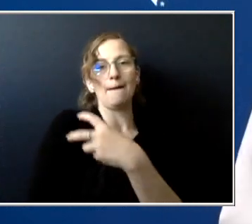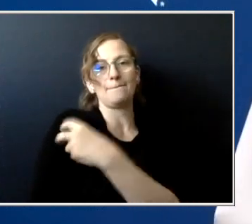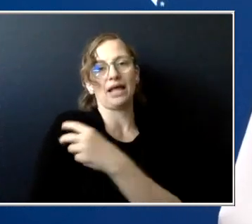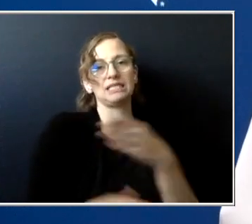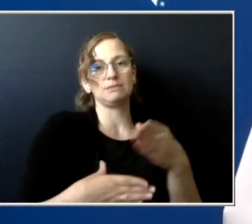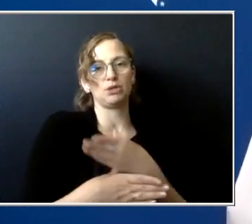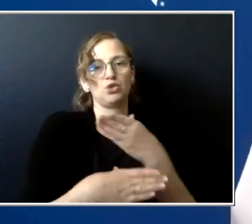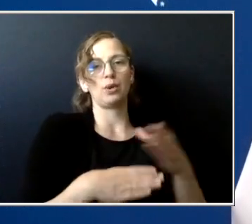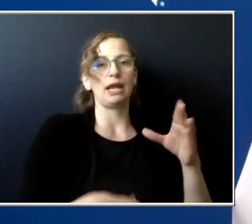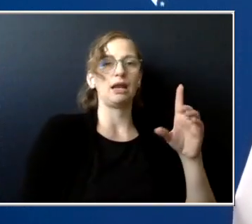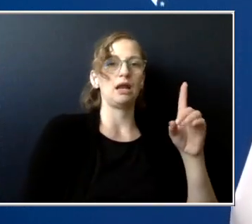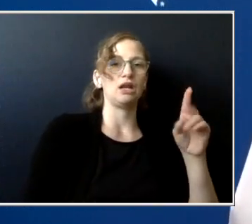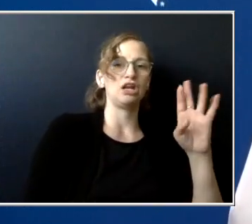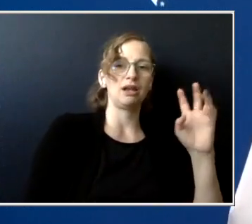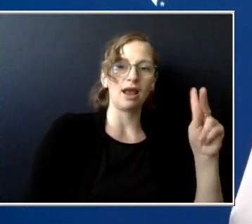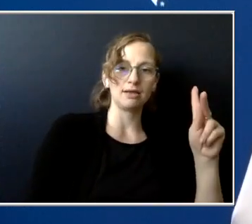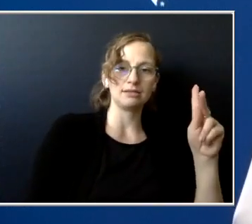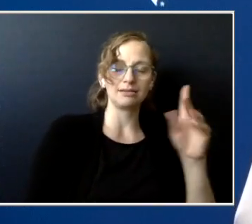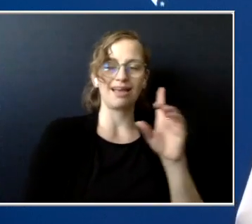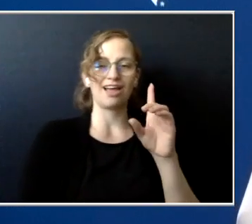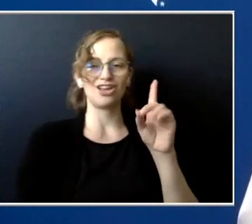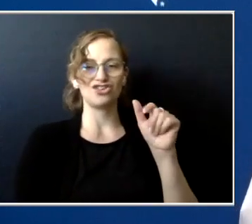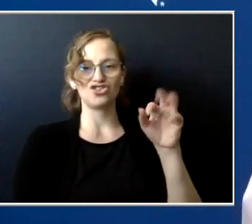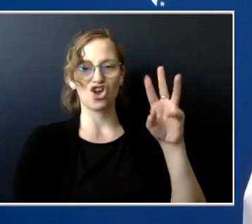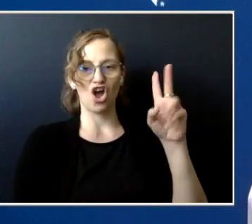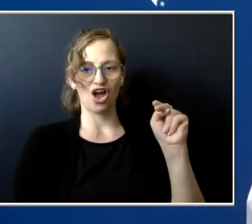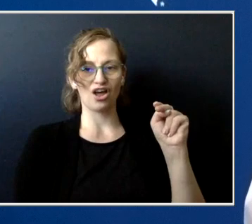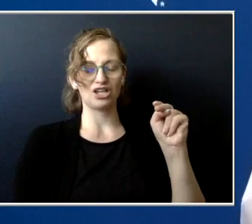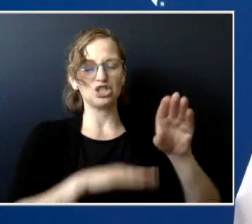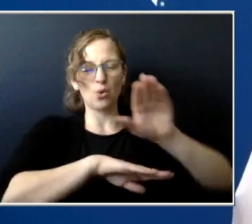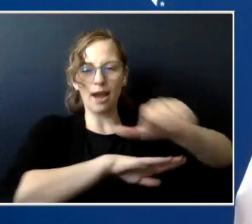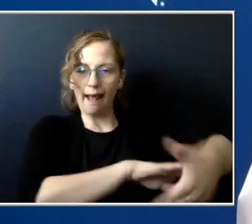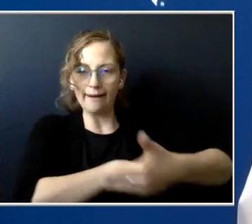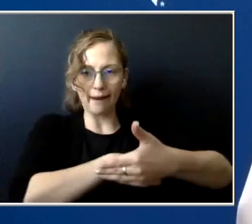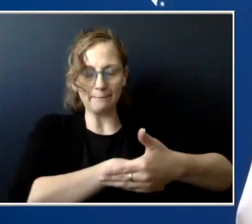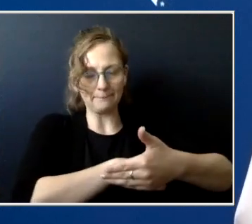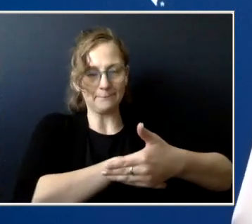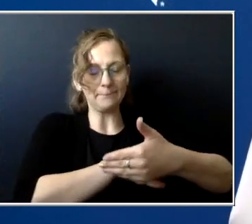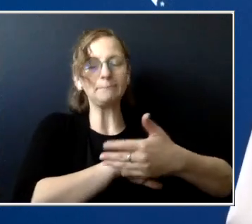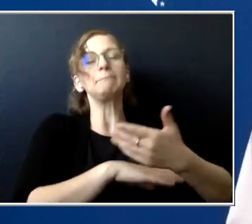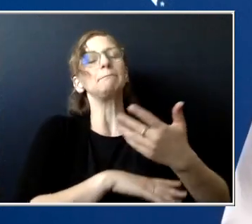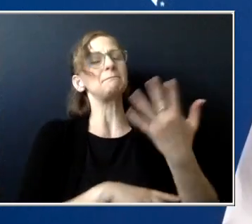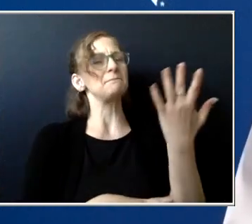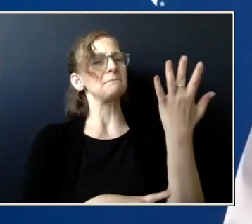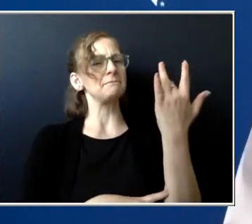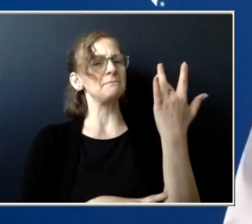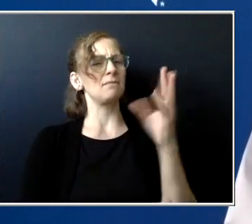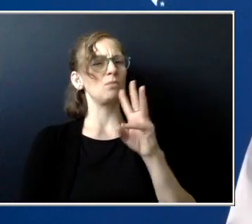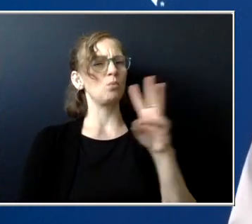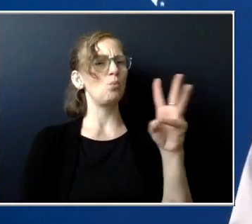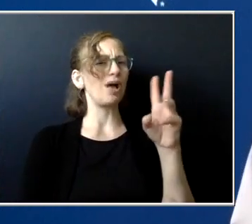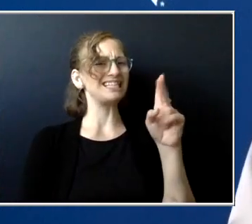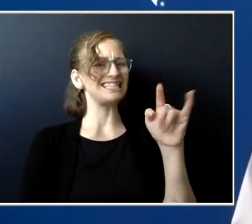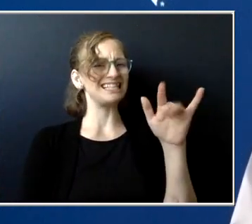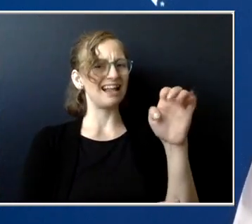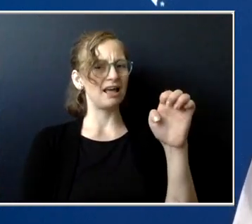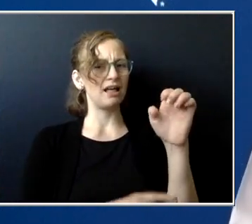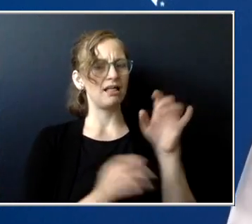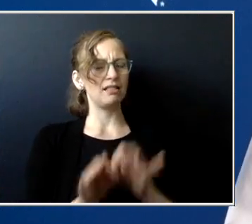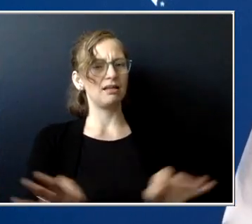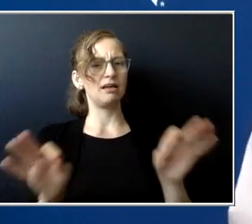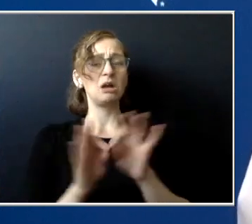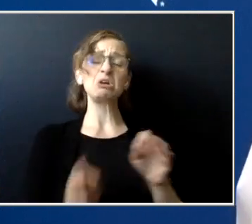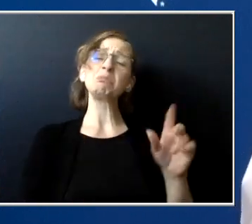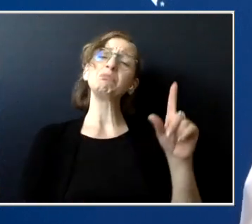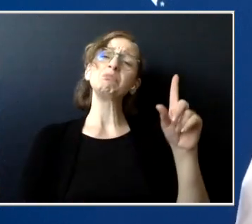that nighttime period. Why is West Nile virus so important? Well, only about 20 to 40% of people, Sean, may have